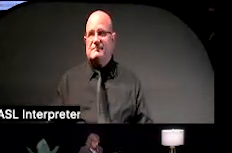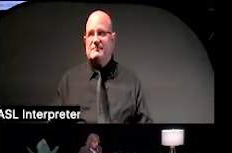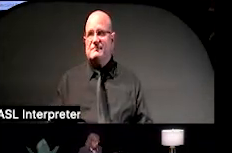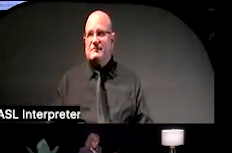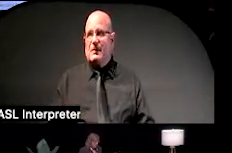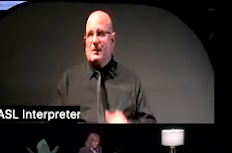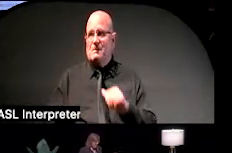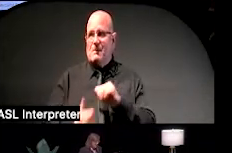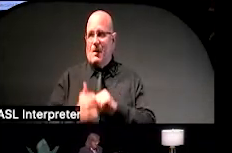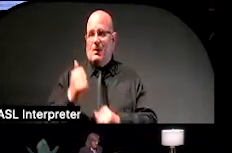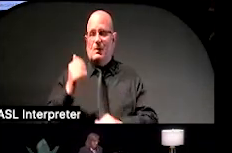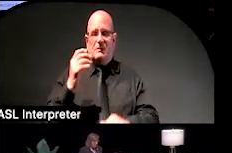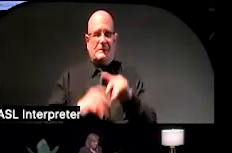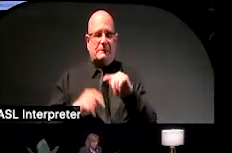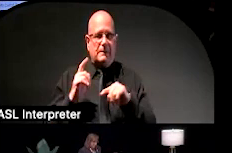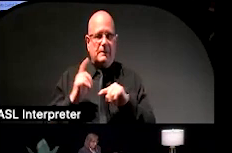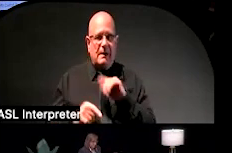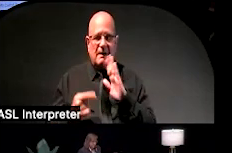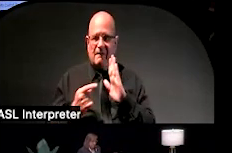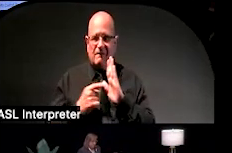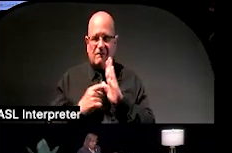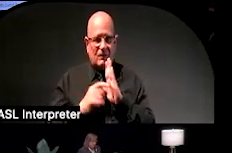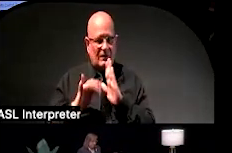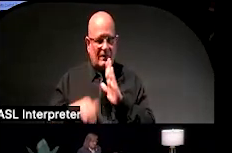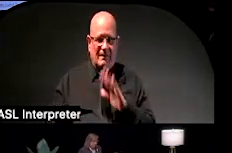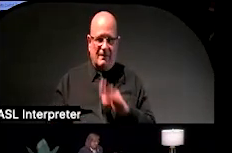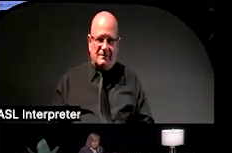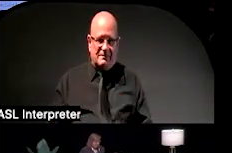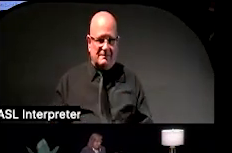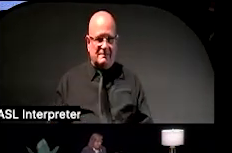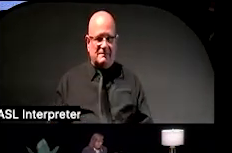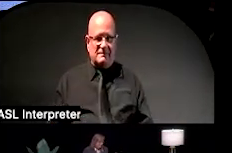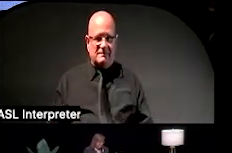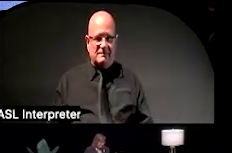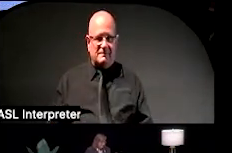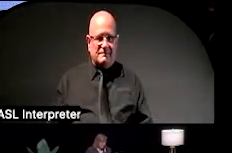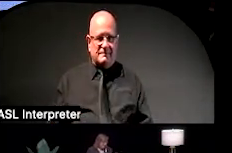Most people cannot afford that.